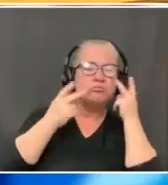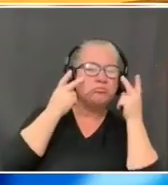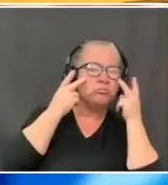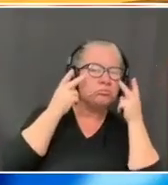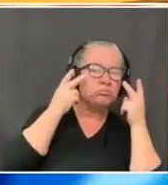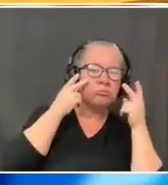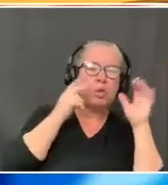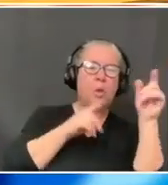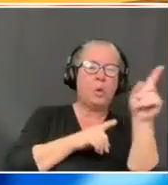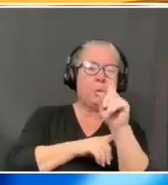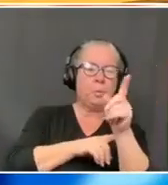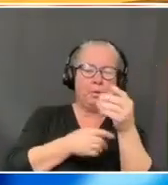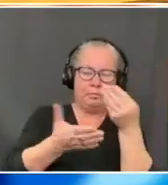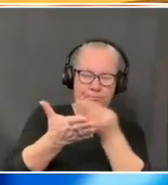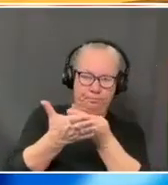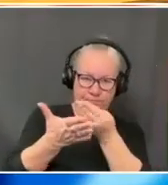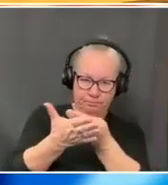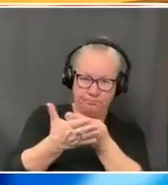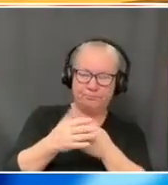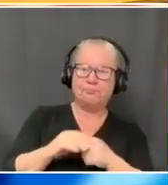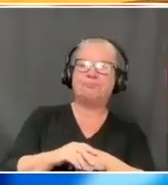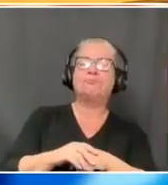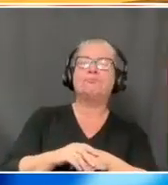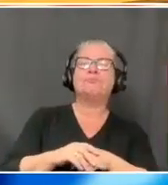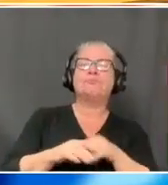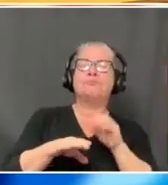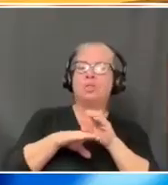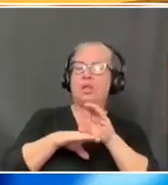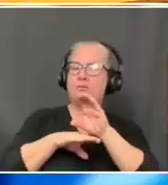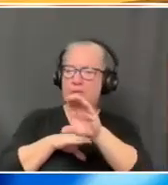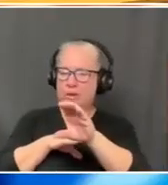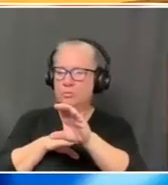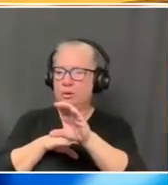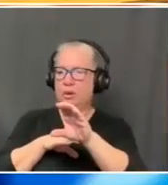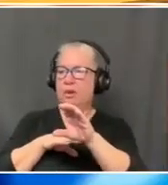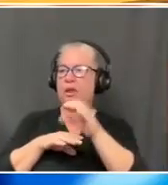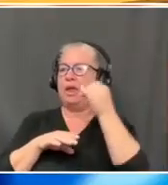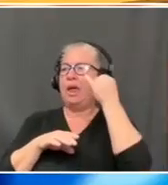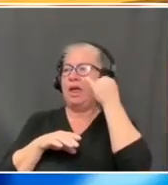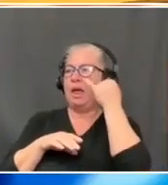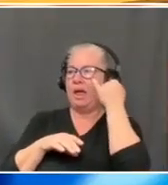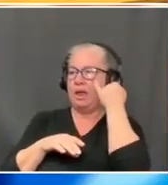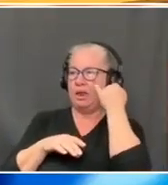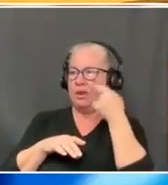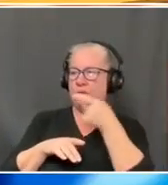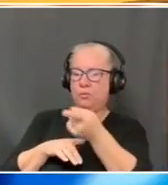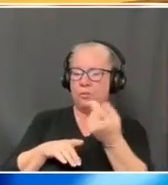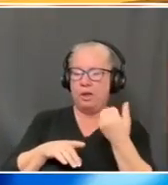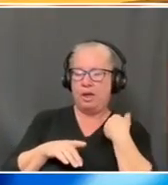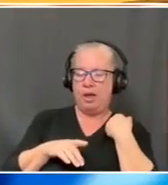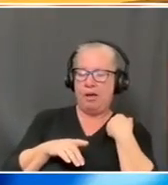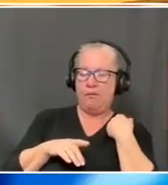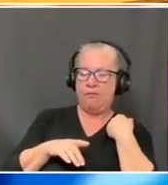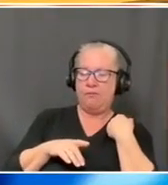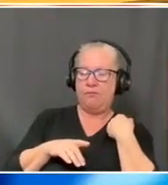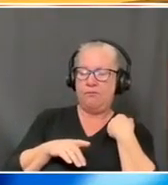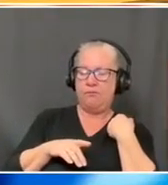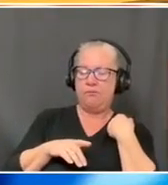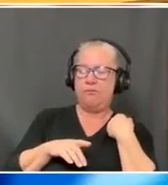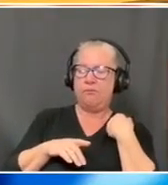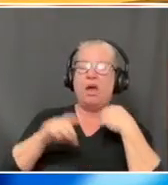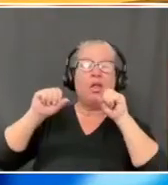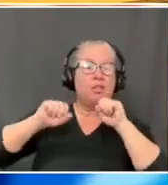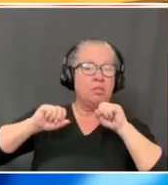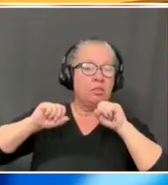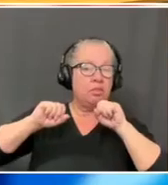as we talk about outsourcing, are those opportunities for tutoring, can it be done with the